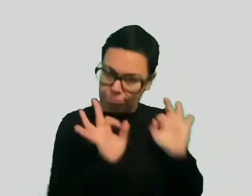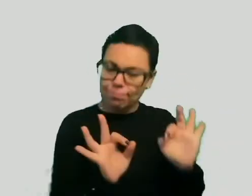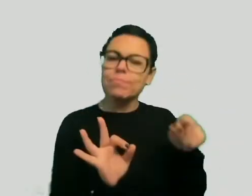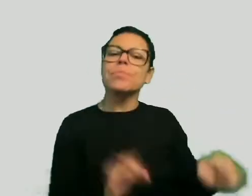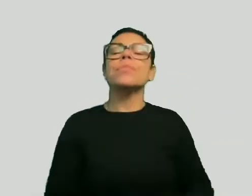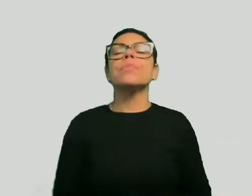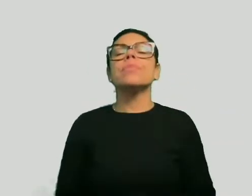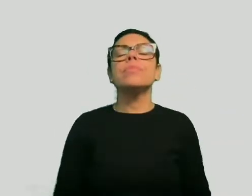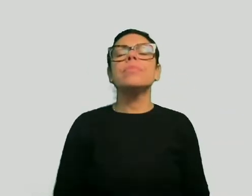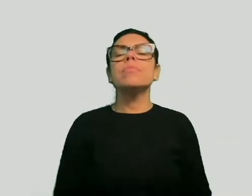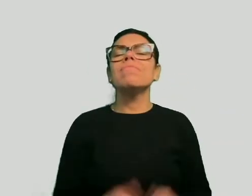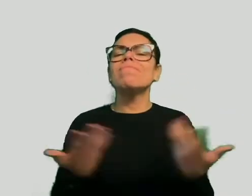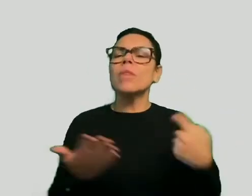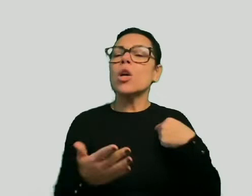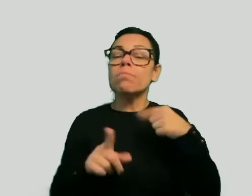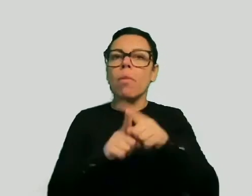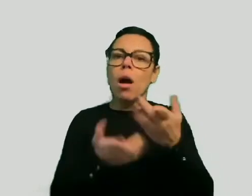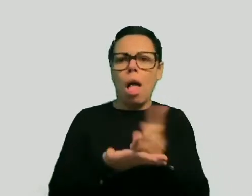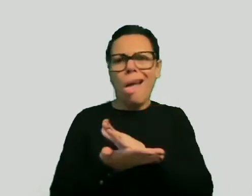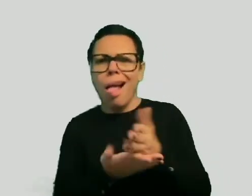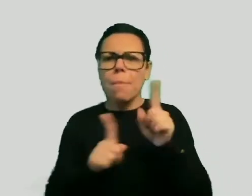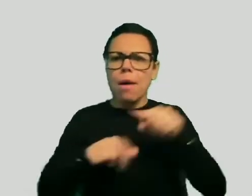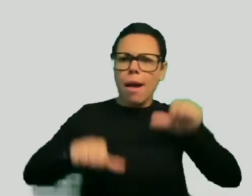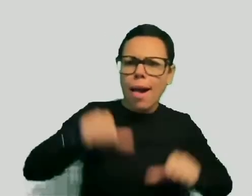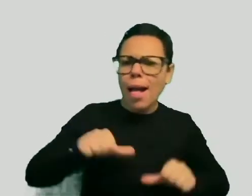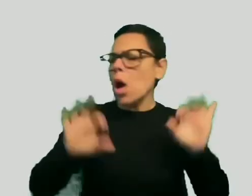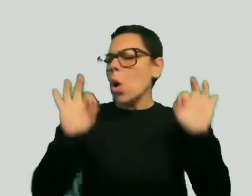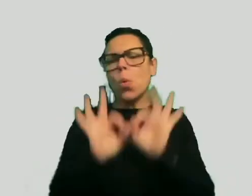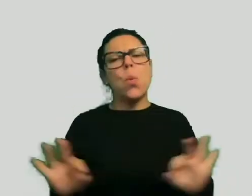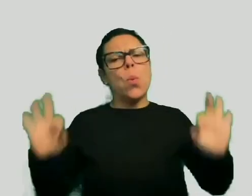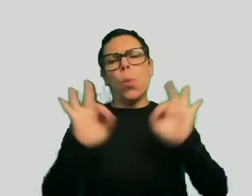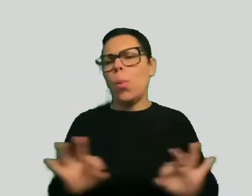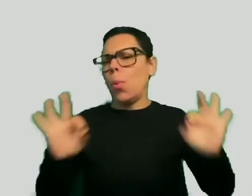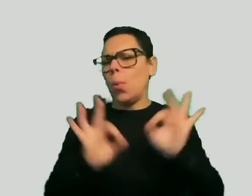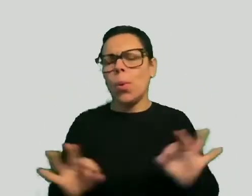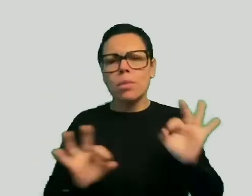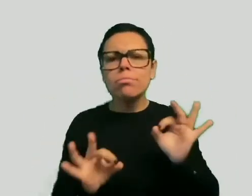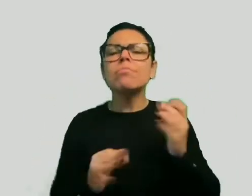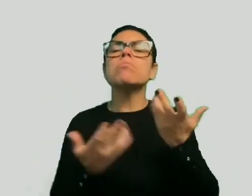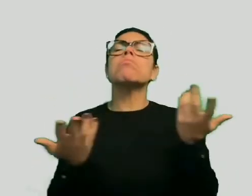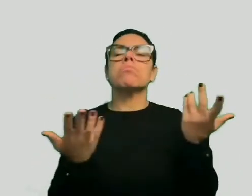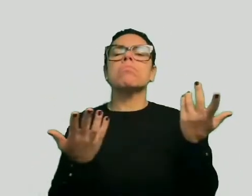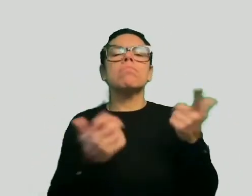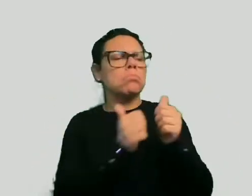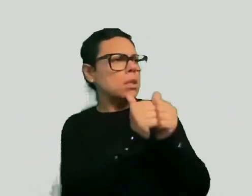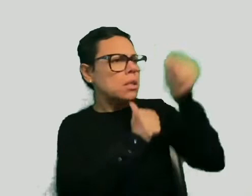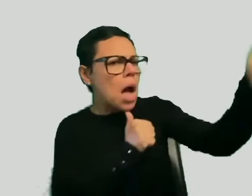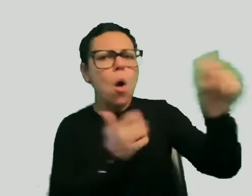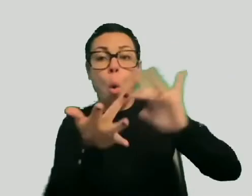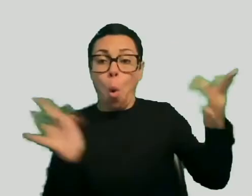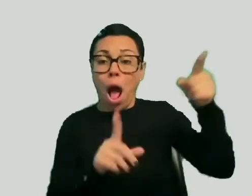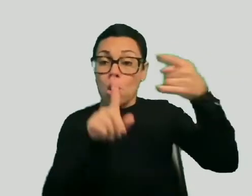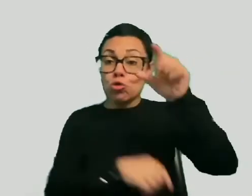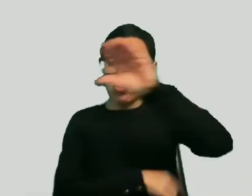doubts. And you are all correct, those joining online and those in the room. Indeed, exactly. And this